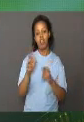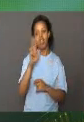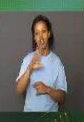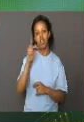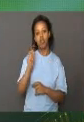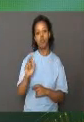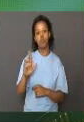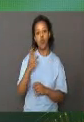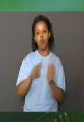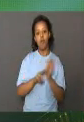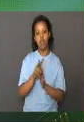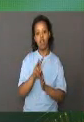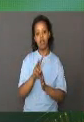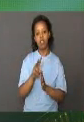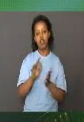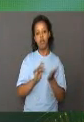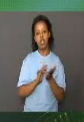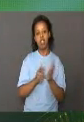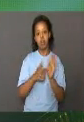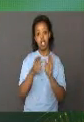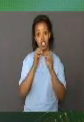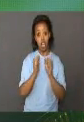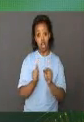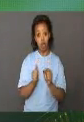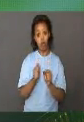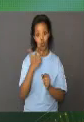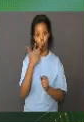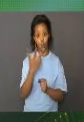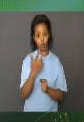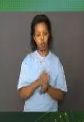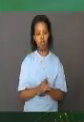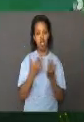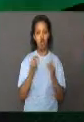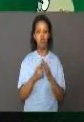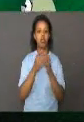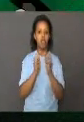antiretroviral drugs that we discussed? You may begin now.